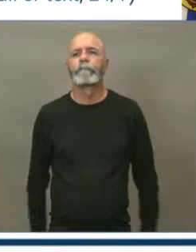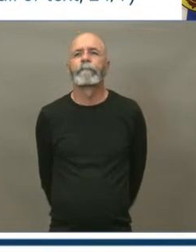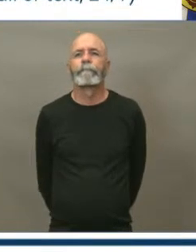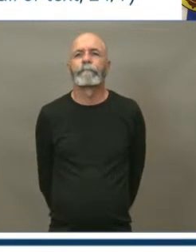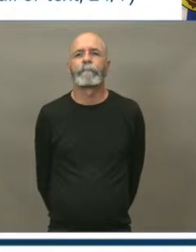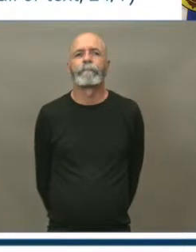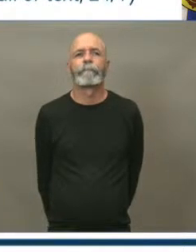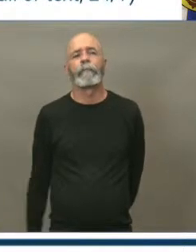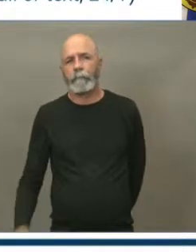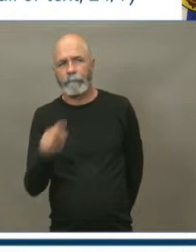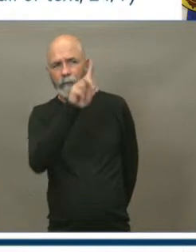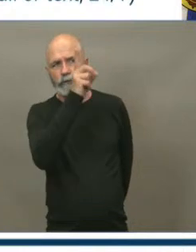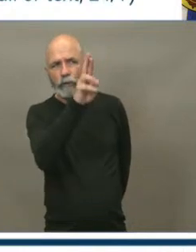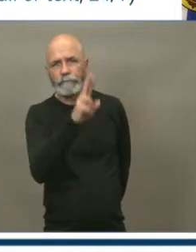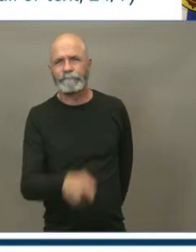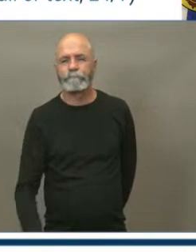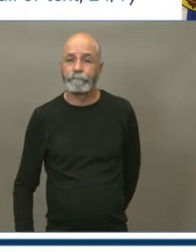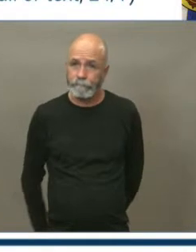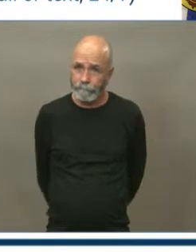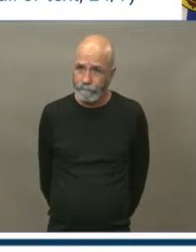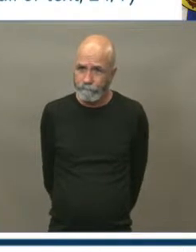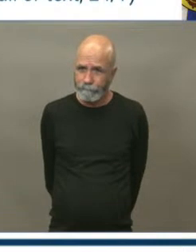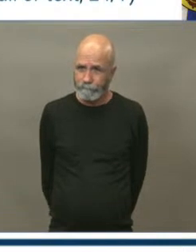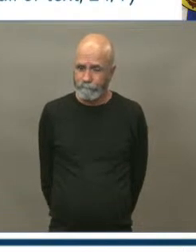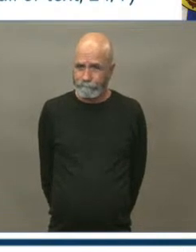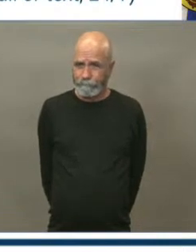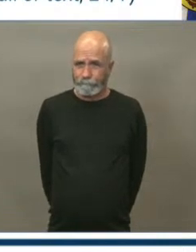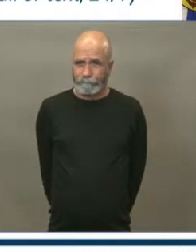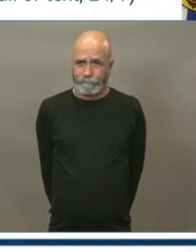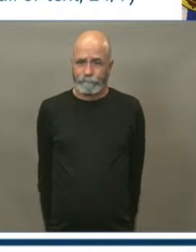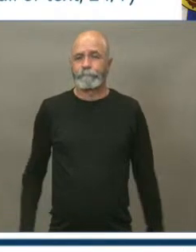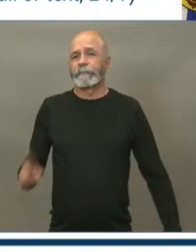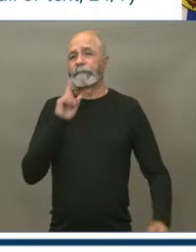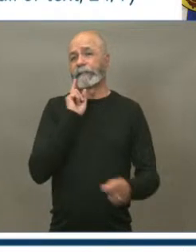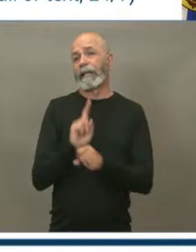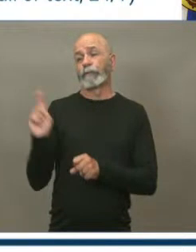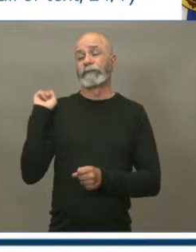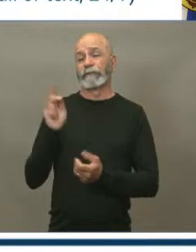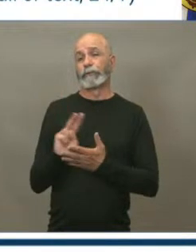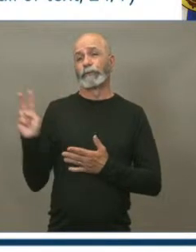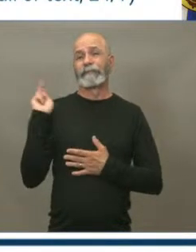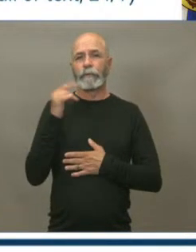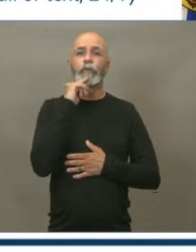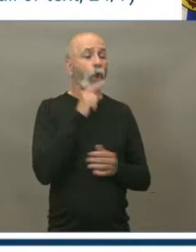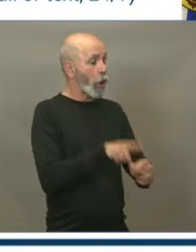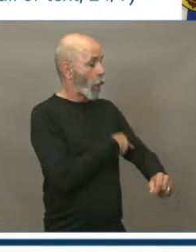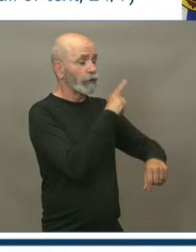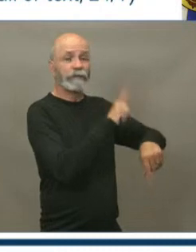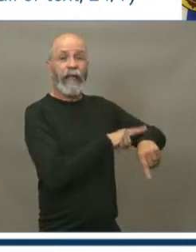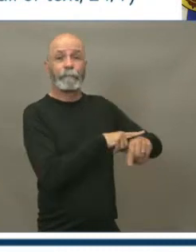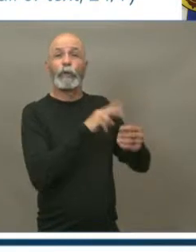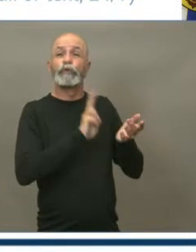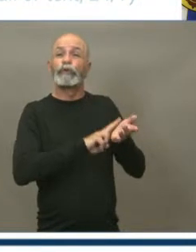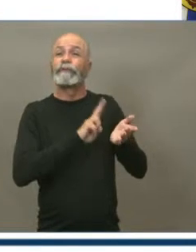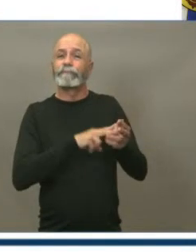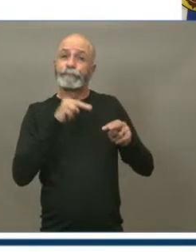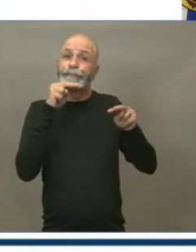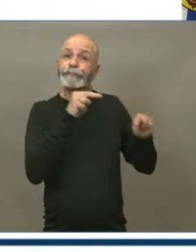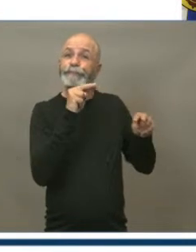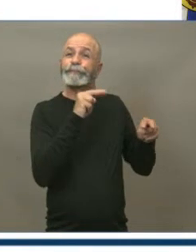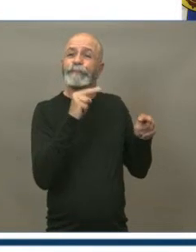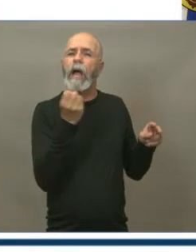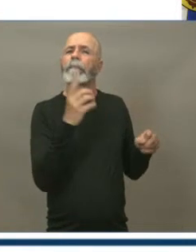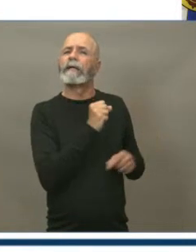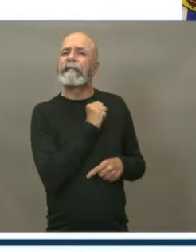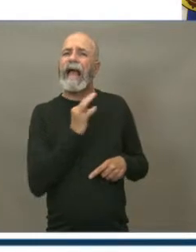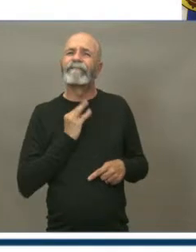a couple of weeks ago that the province is working with long-term care on understanding the rates of staff who were vaccinated. So I'm wondering if you have